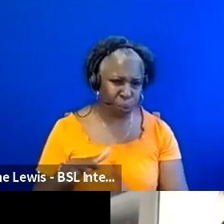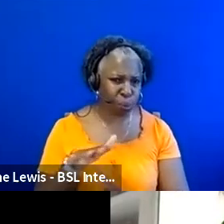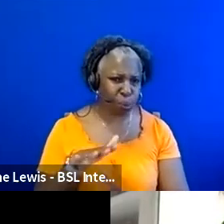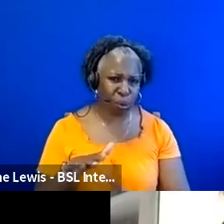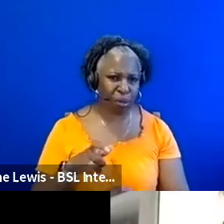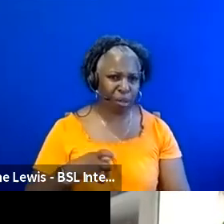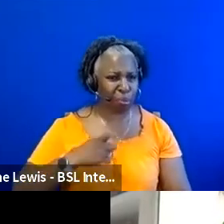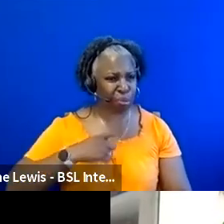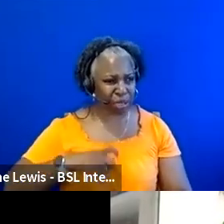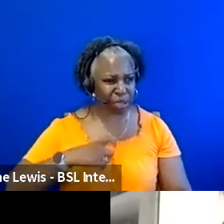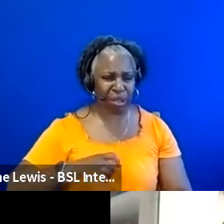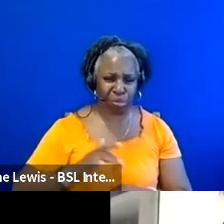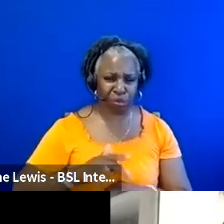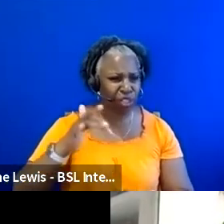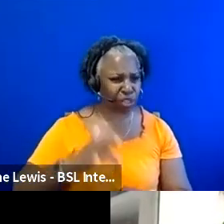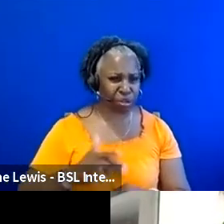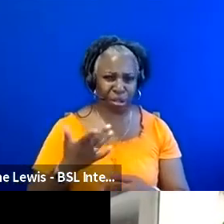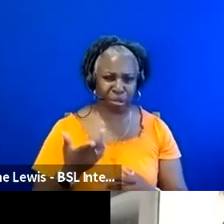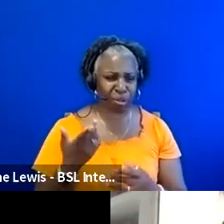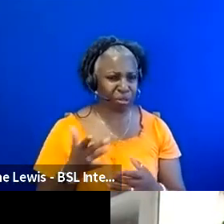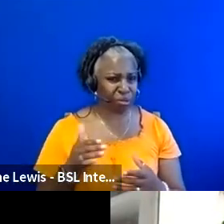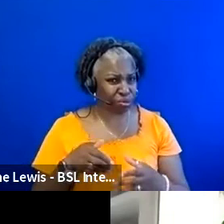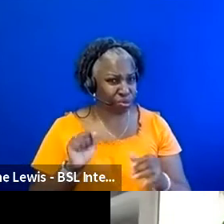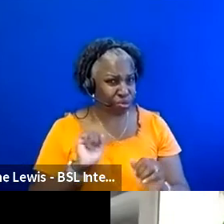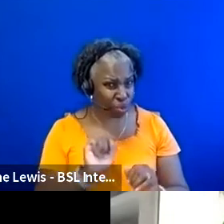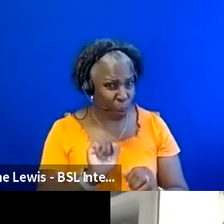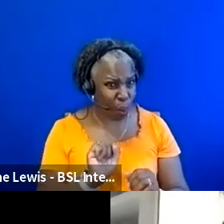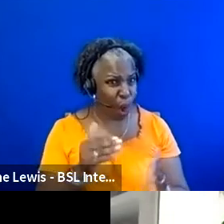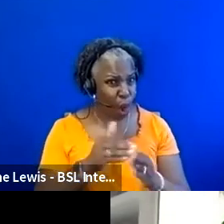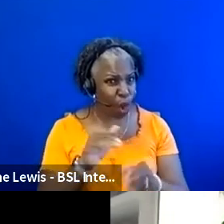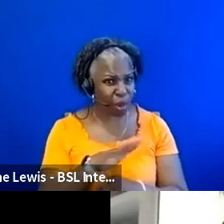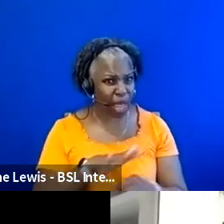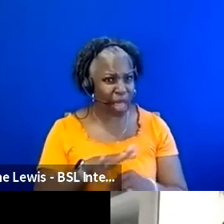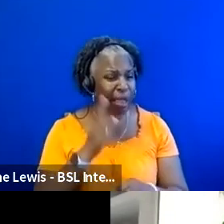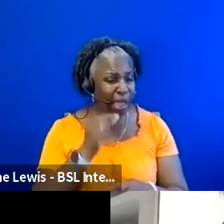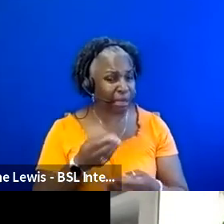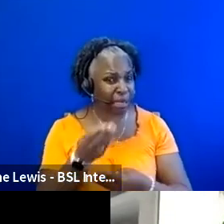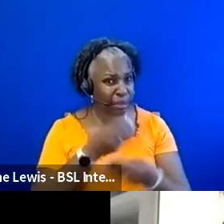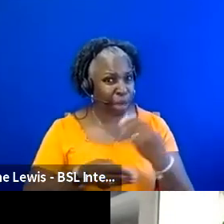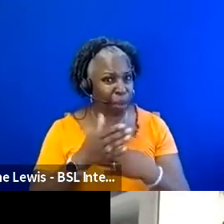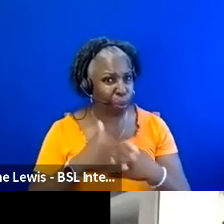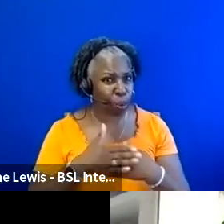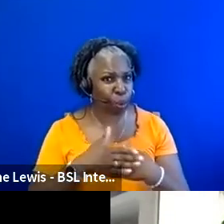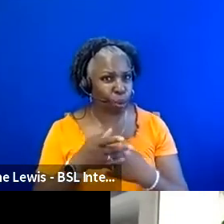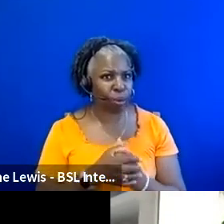and professionally, when you are so invested in the story of your homeland. So can you tell us a little bit about that